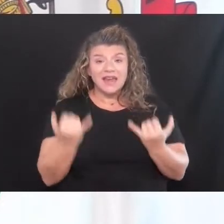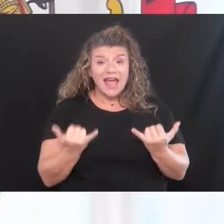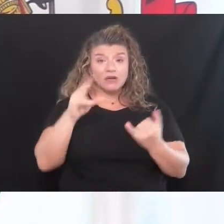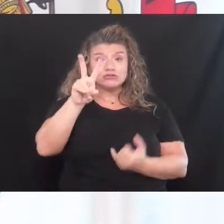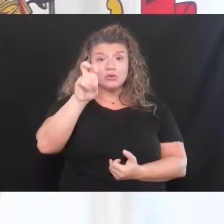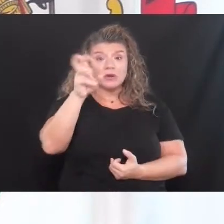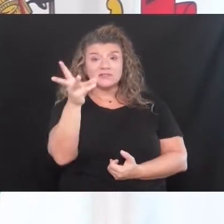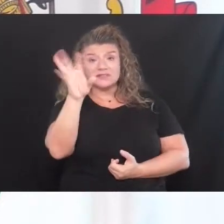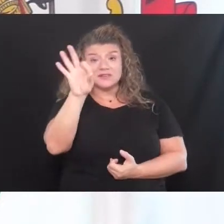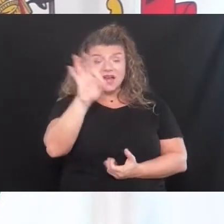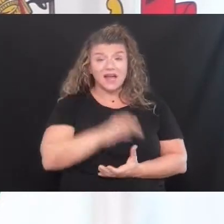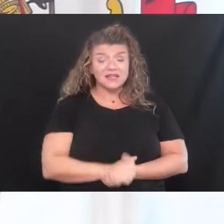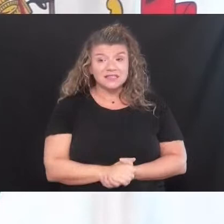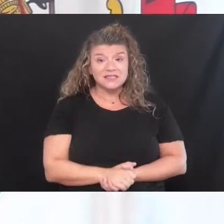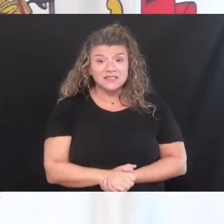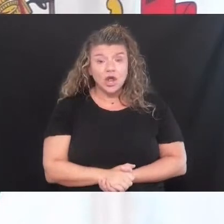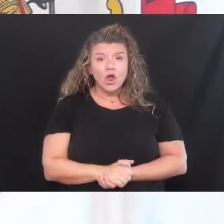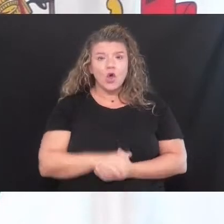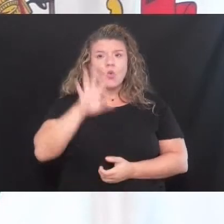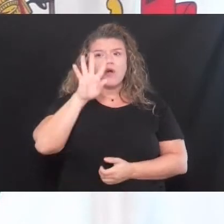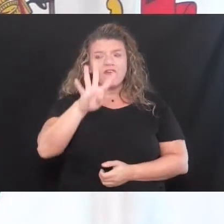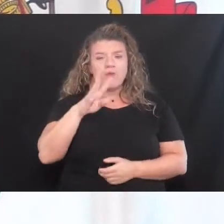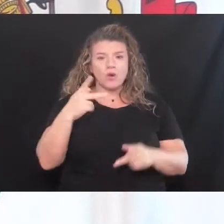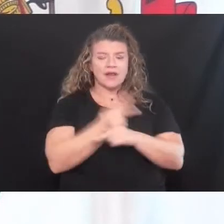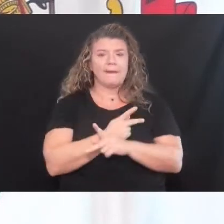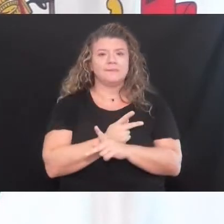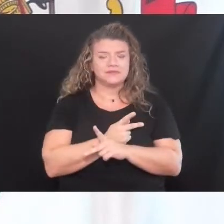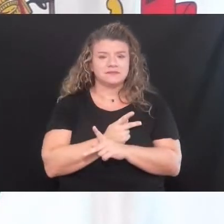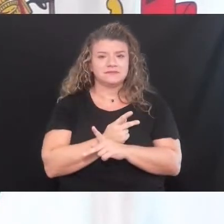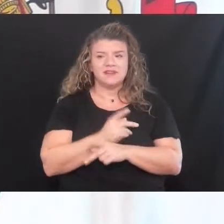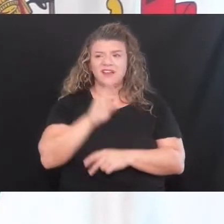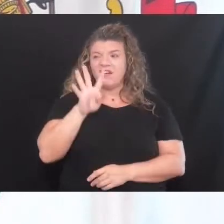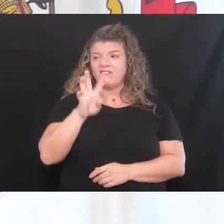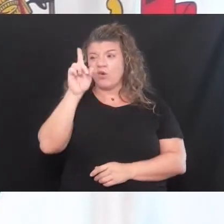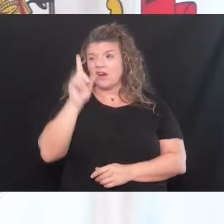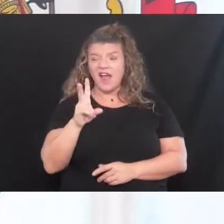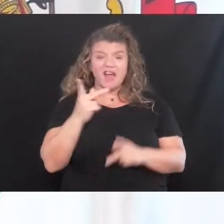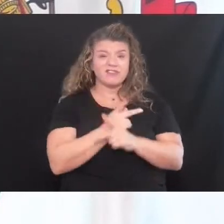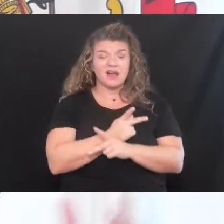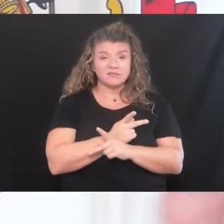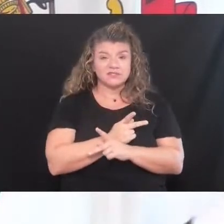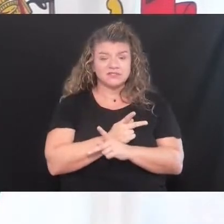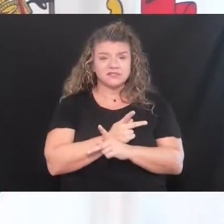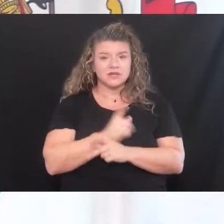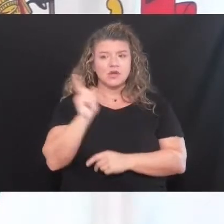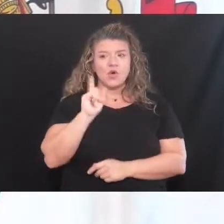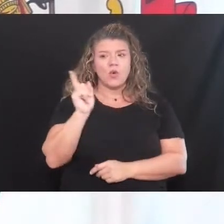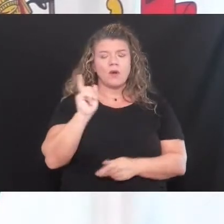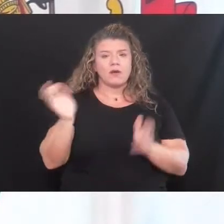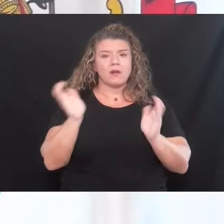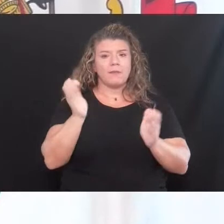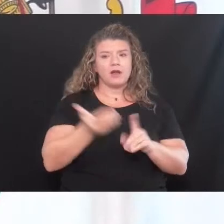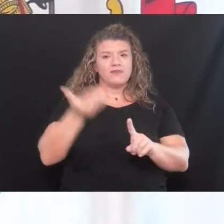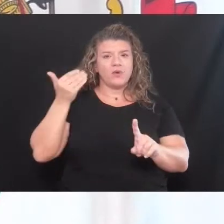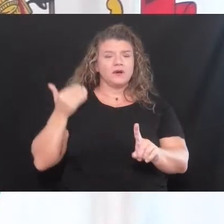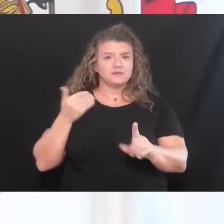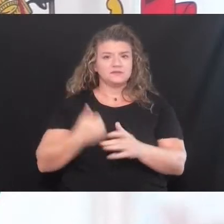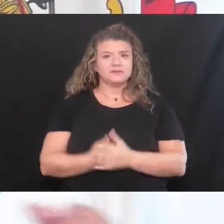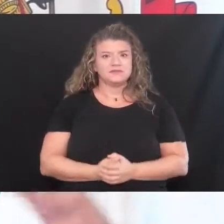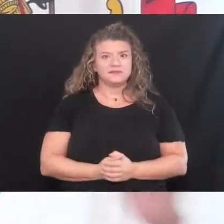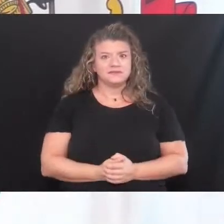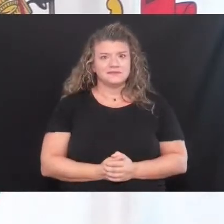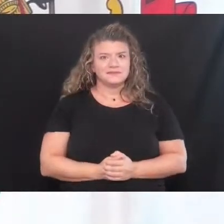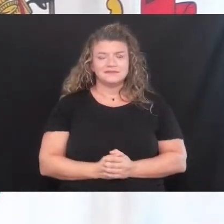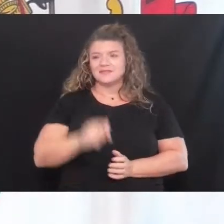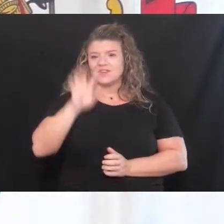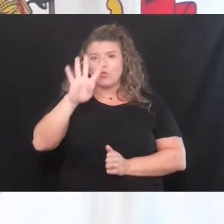269. We're 4 times or 4.5 times where we were at that point in time. We're